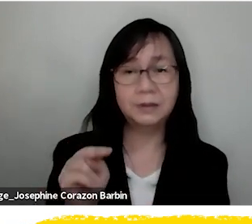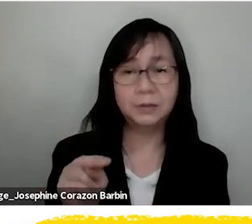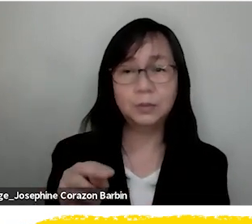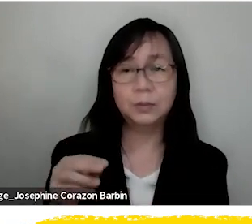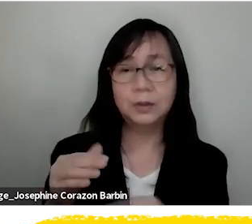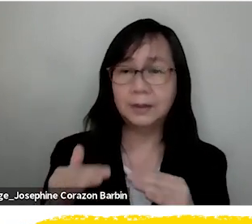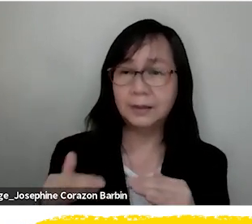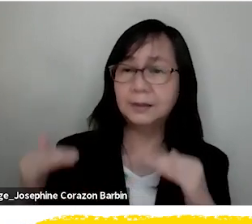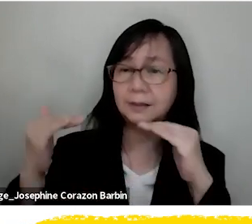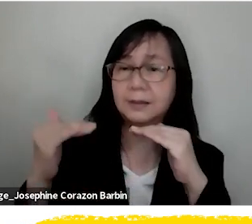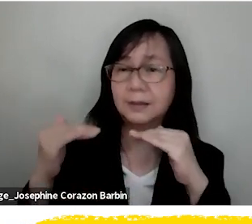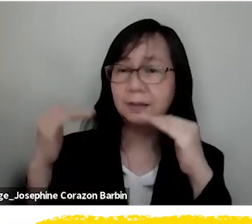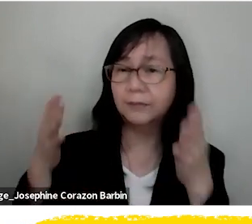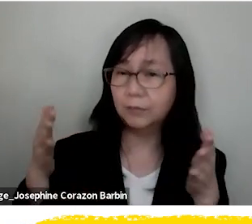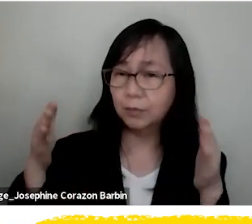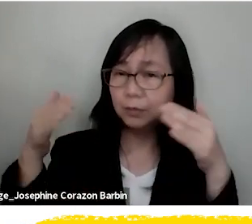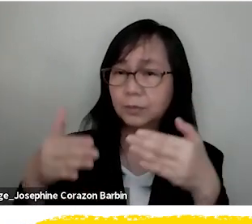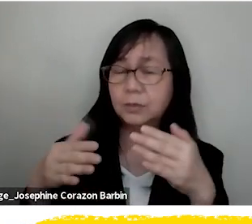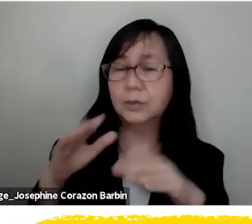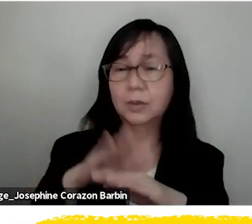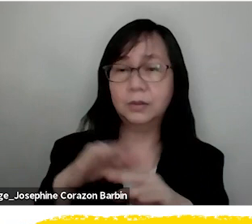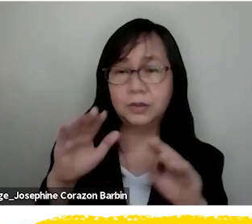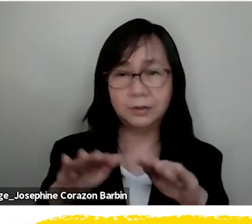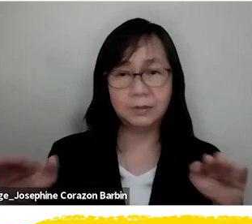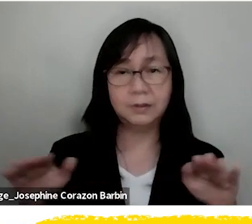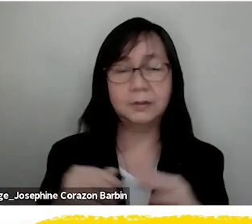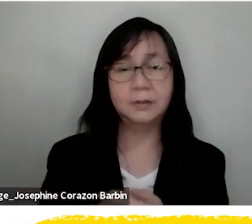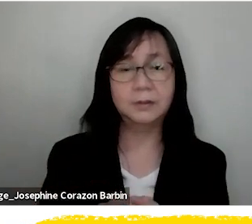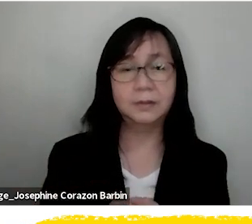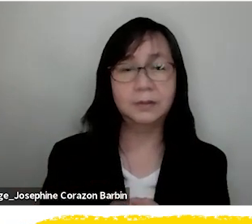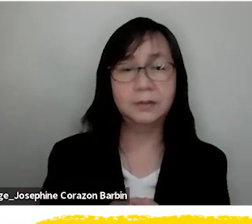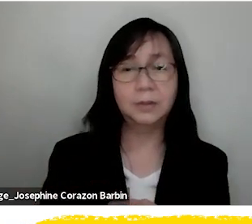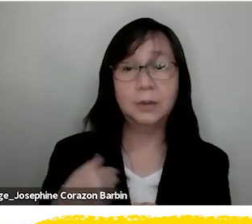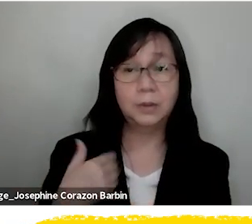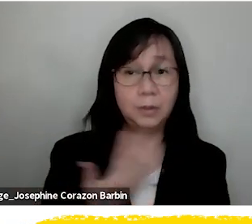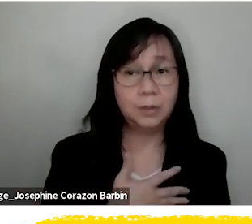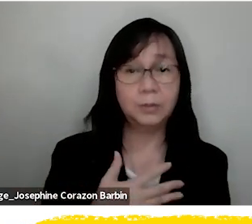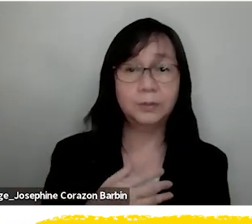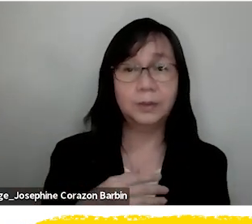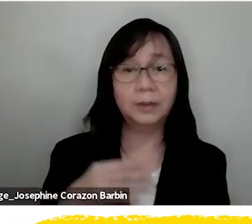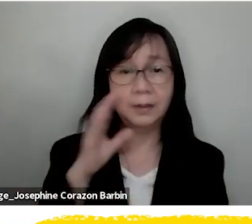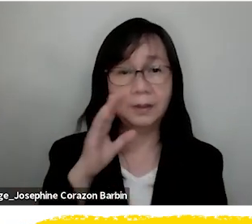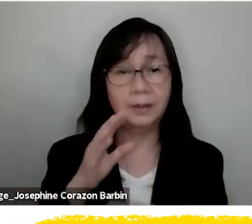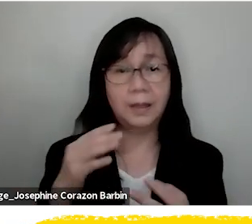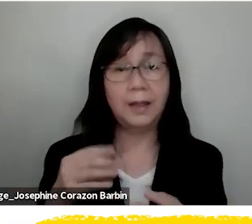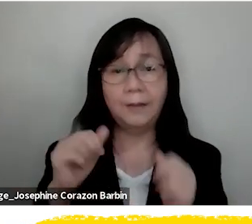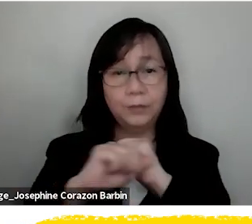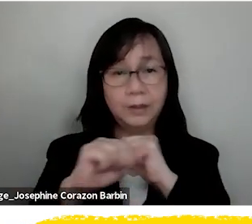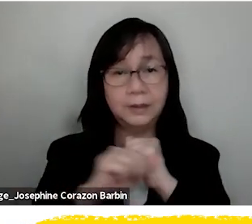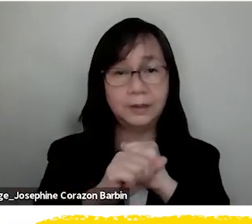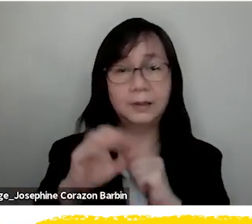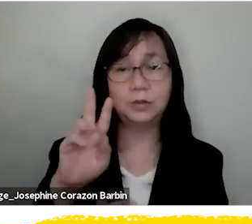increase the focus on children through that. We're also advocating for the inclusion of child human rights